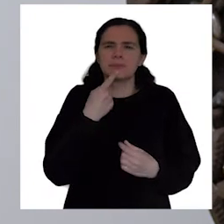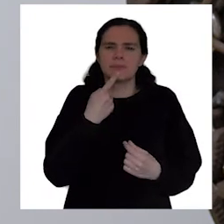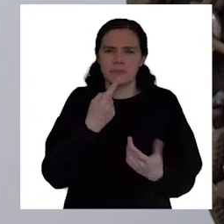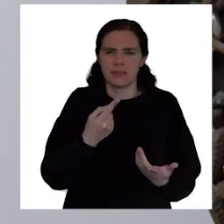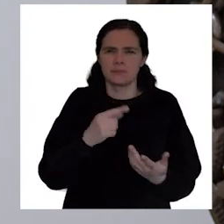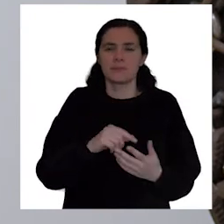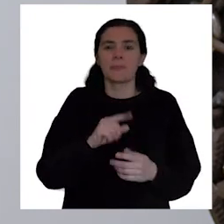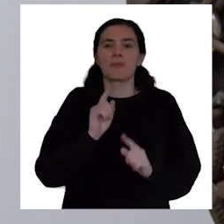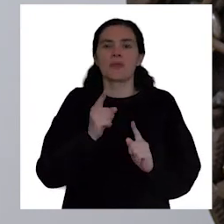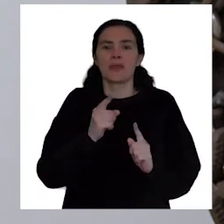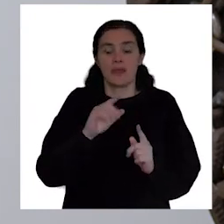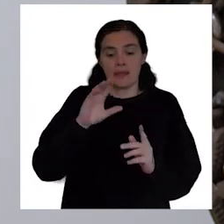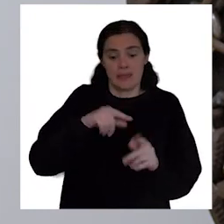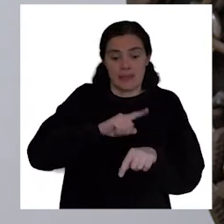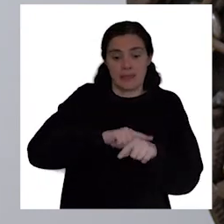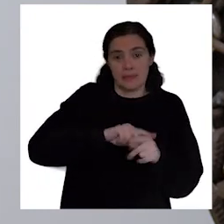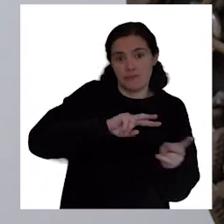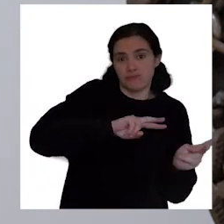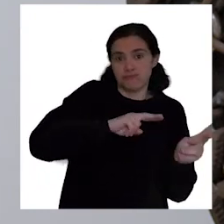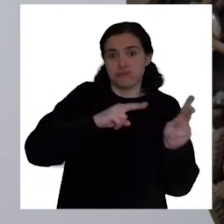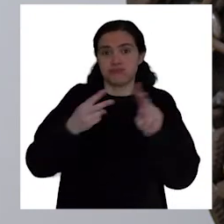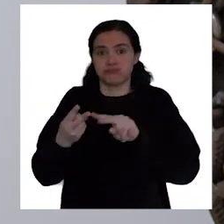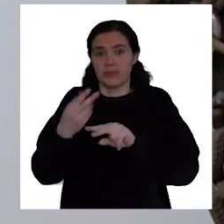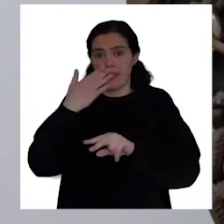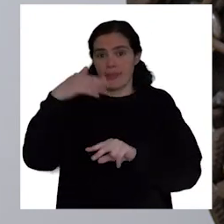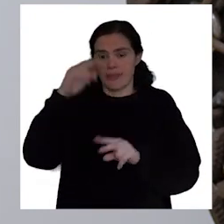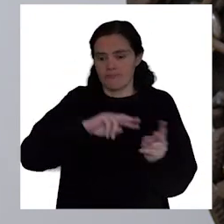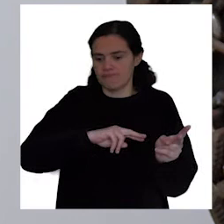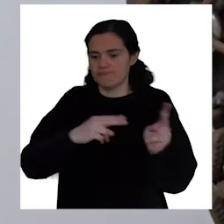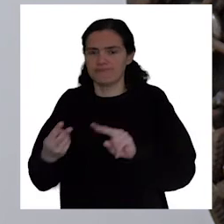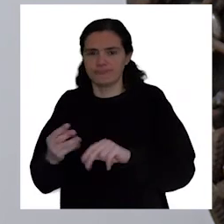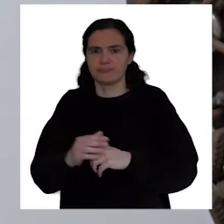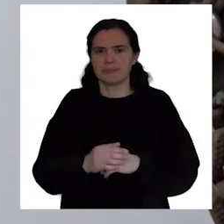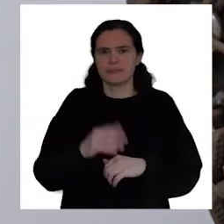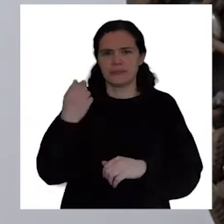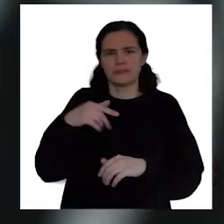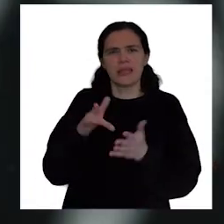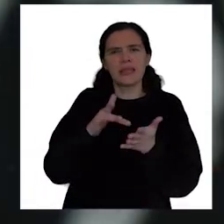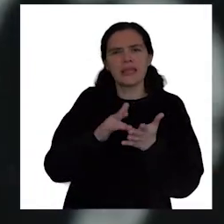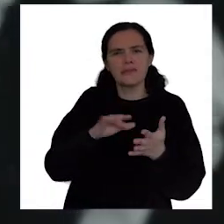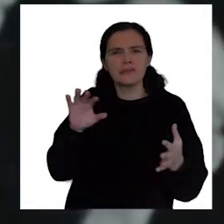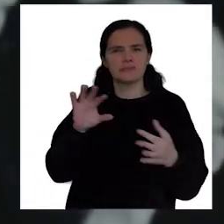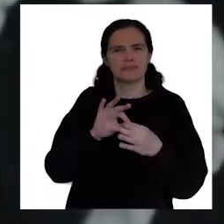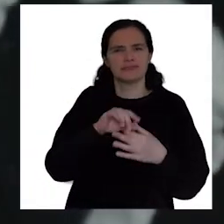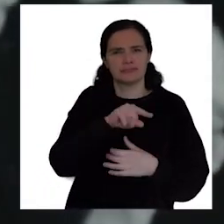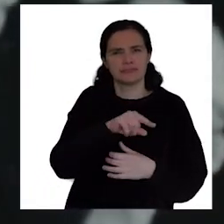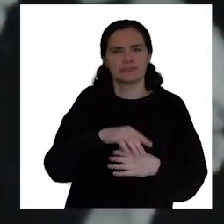notion of the middle passage. The middle passage